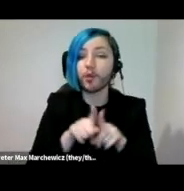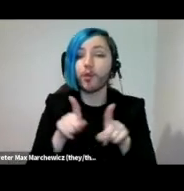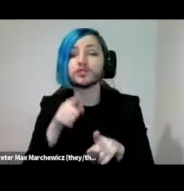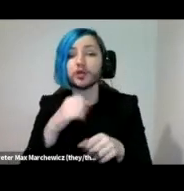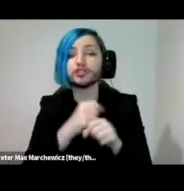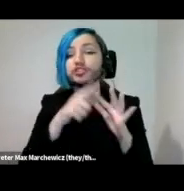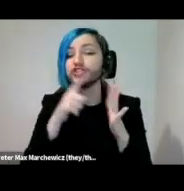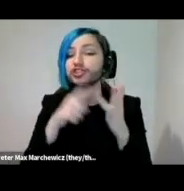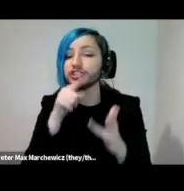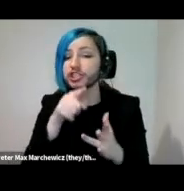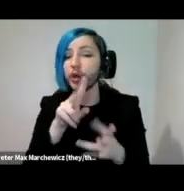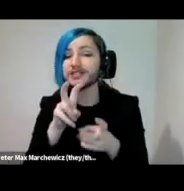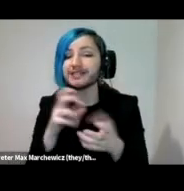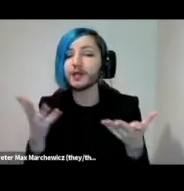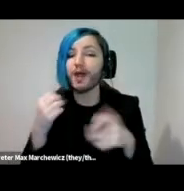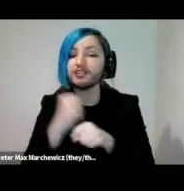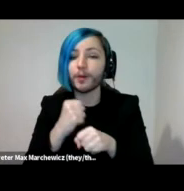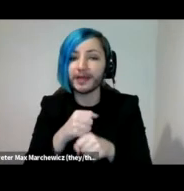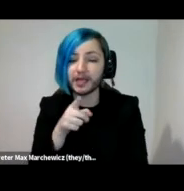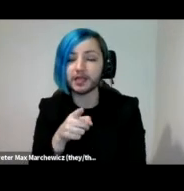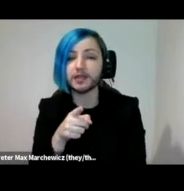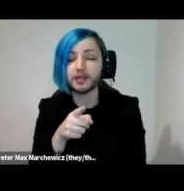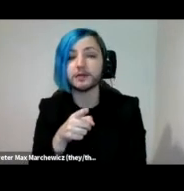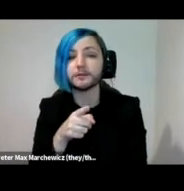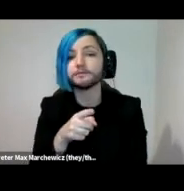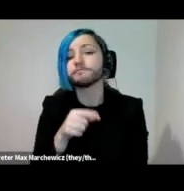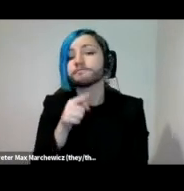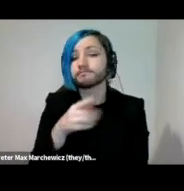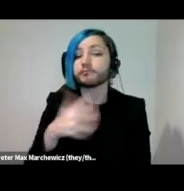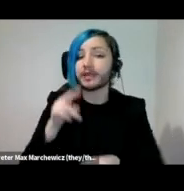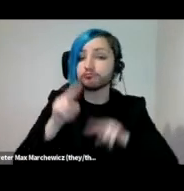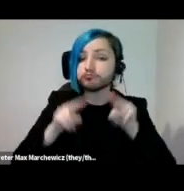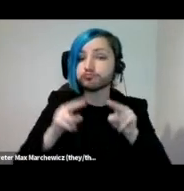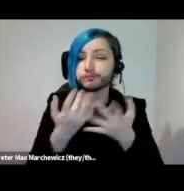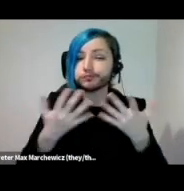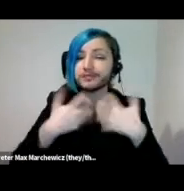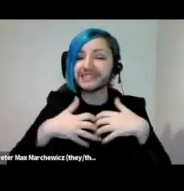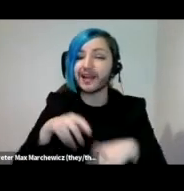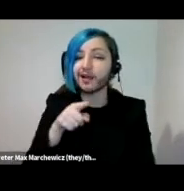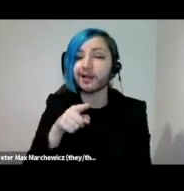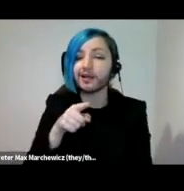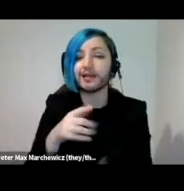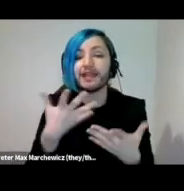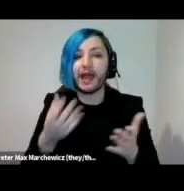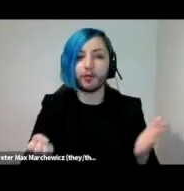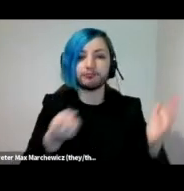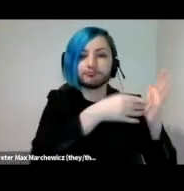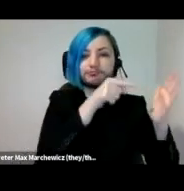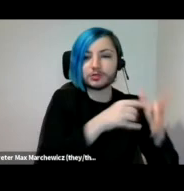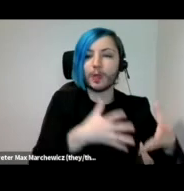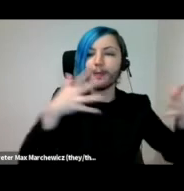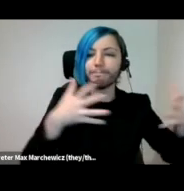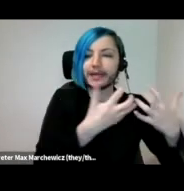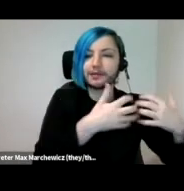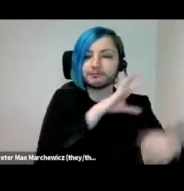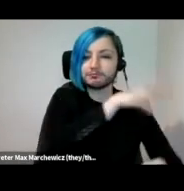GEO, located in Germany, which has tested many of the technologies that are now in the larger instruments. There's